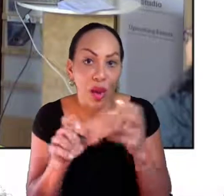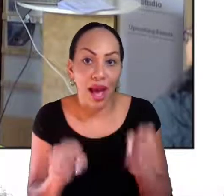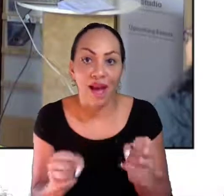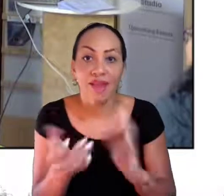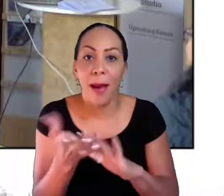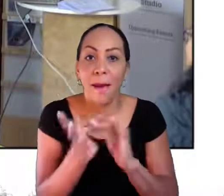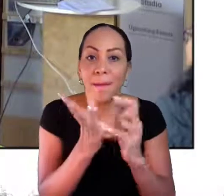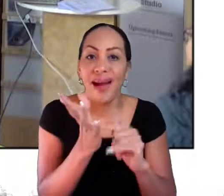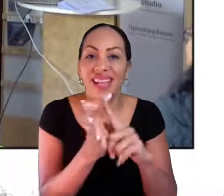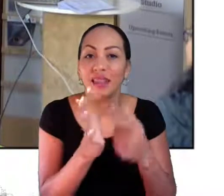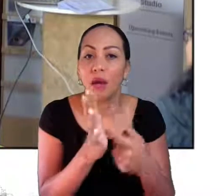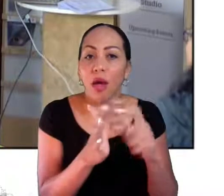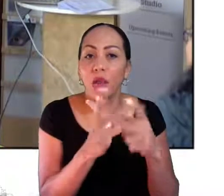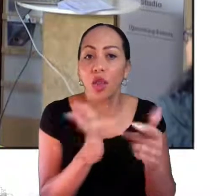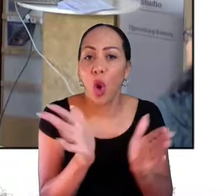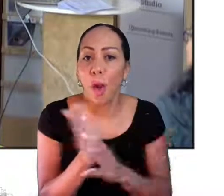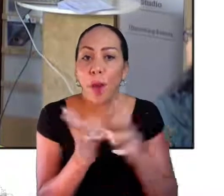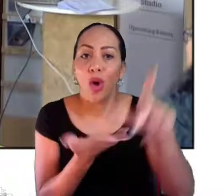Pervasive Media Studio on Instagram.